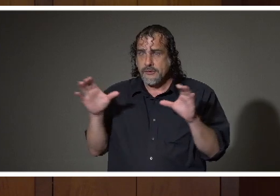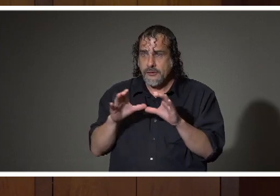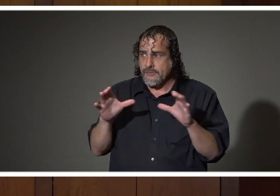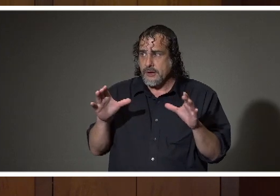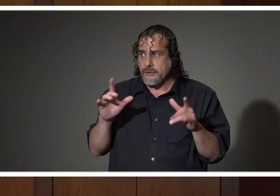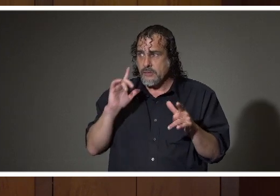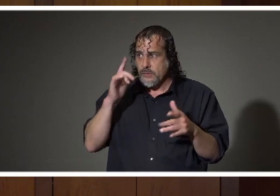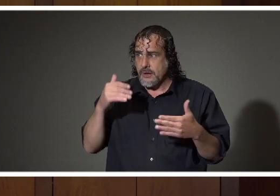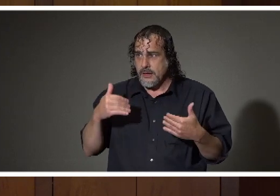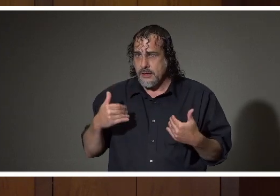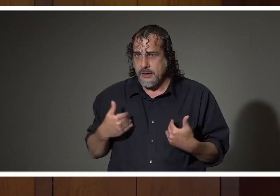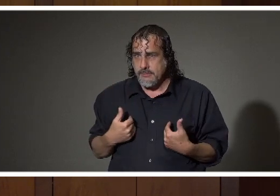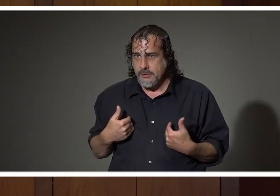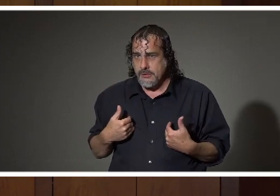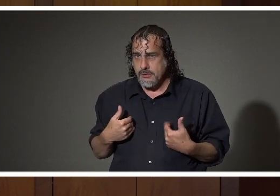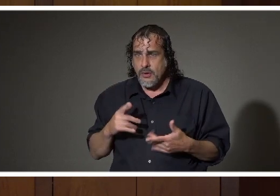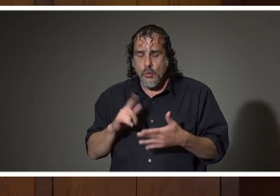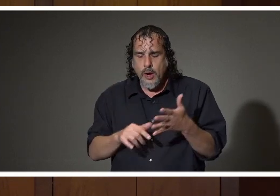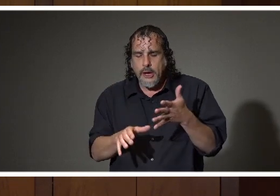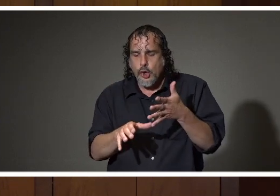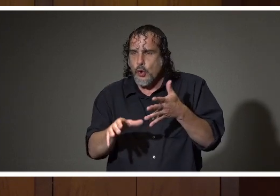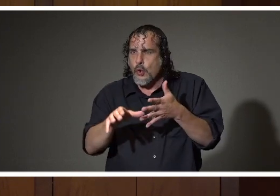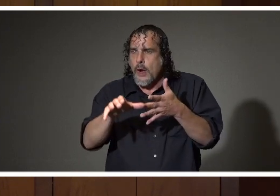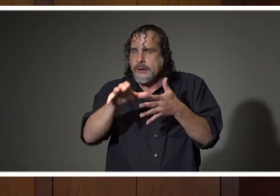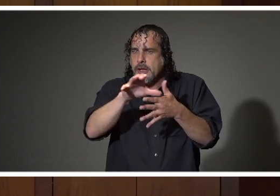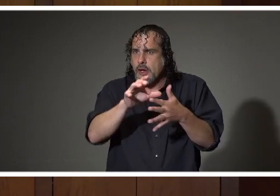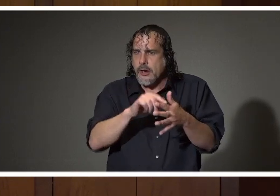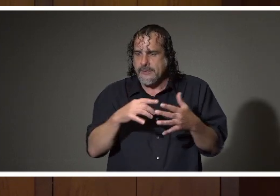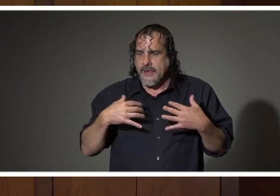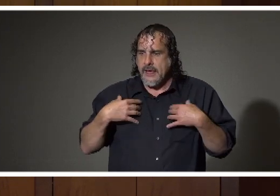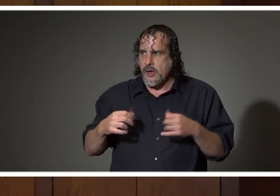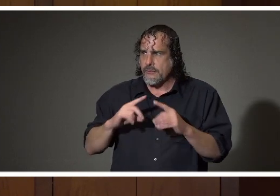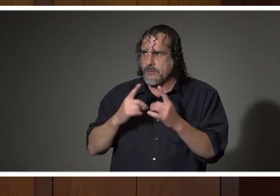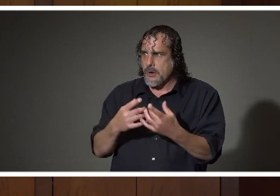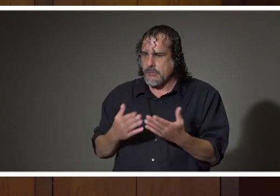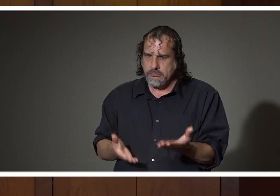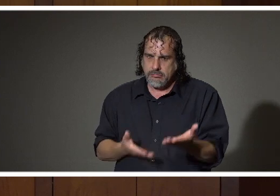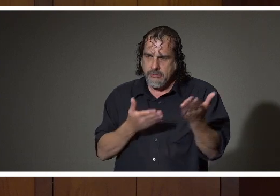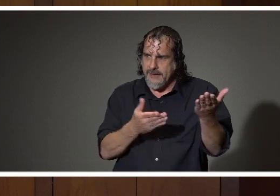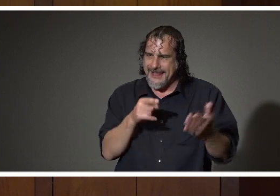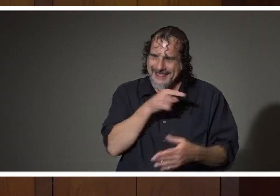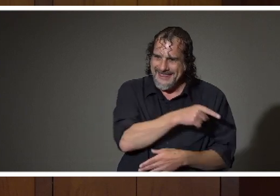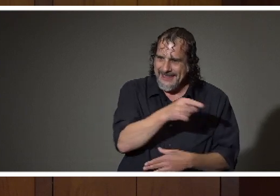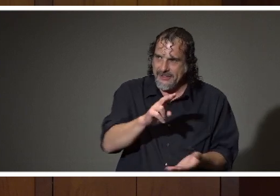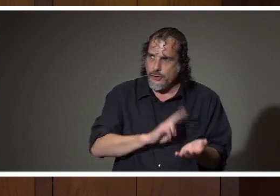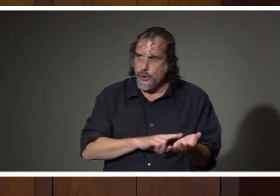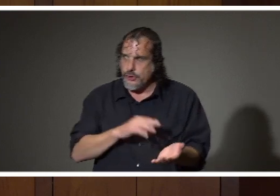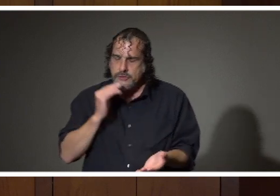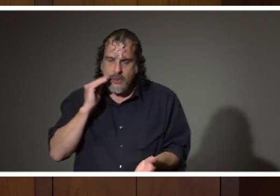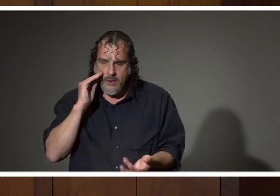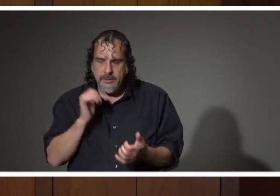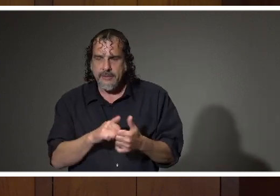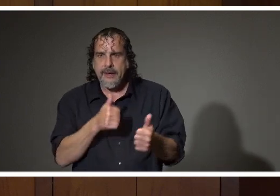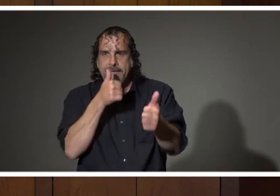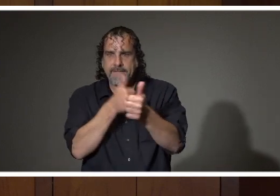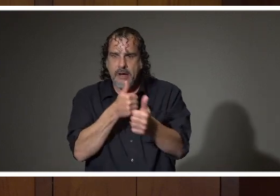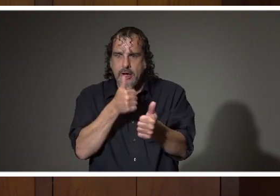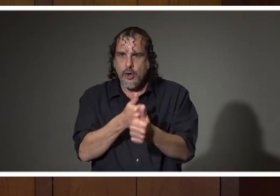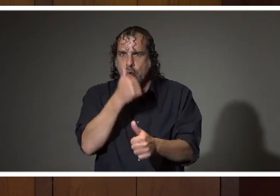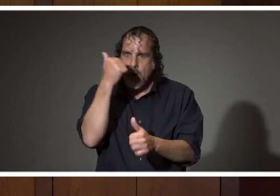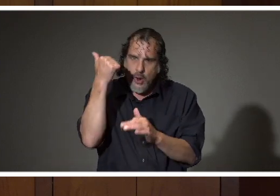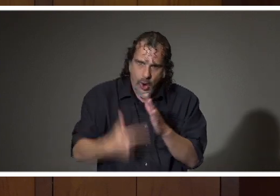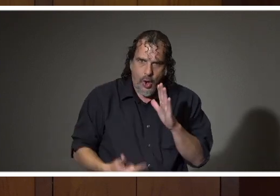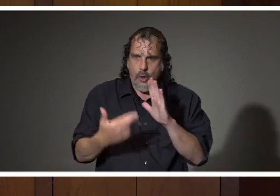qualifications, what criteria does the health department provide so that they know they followed all the